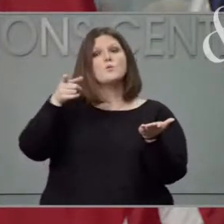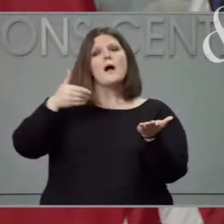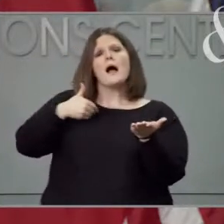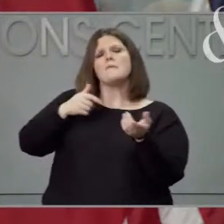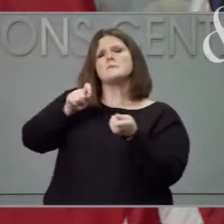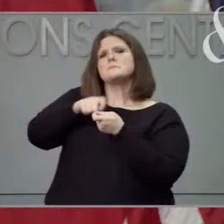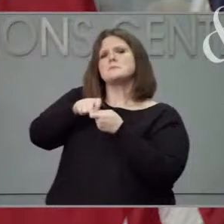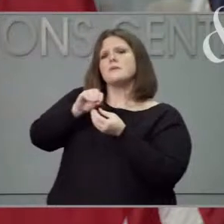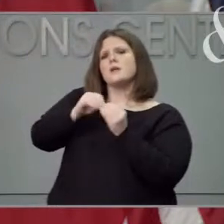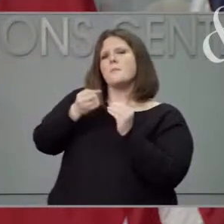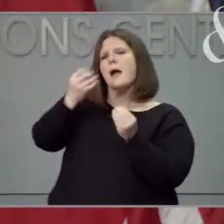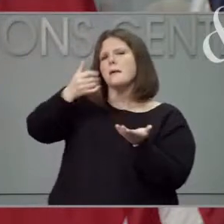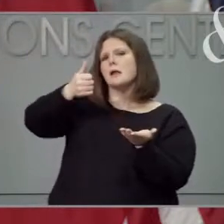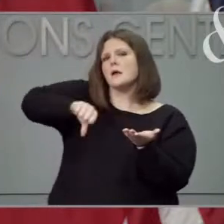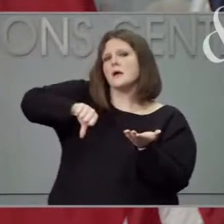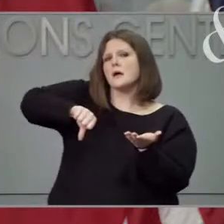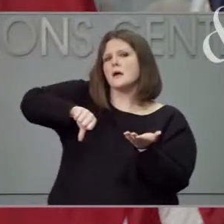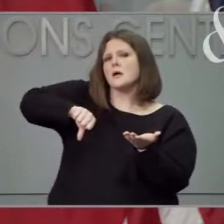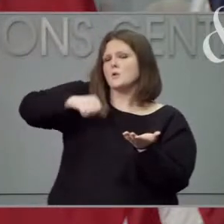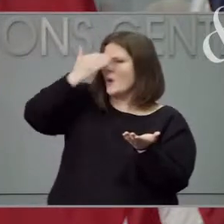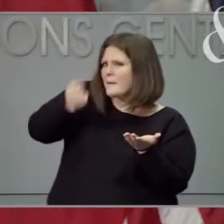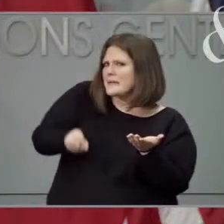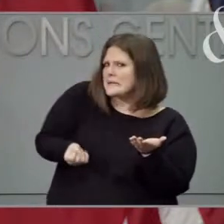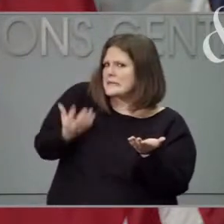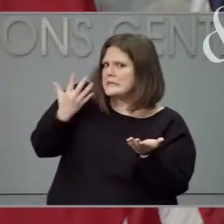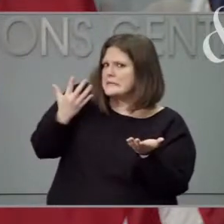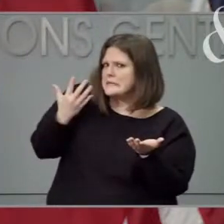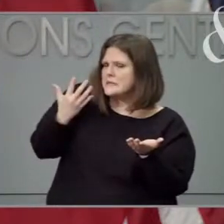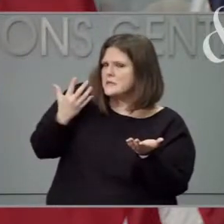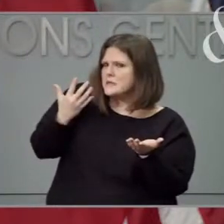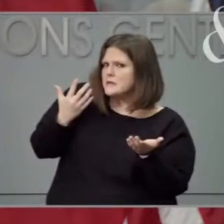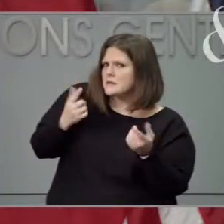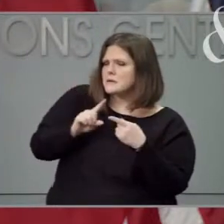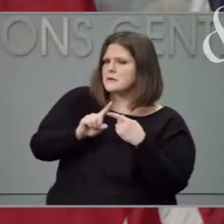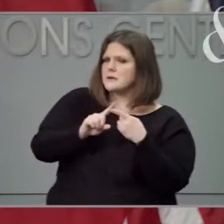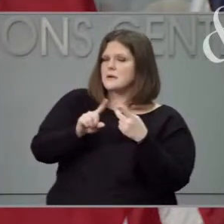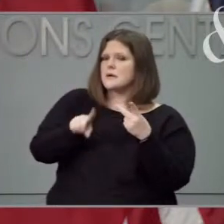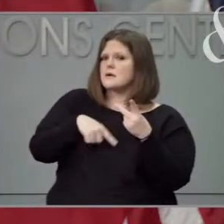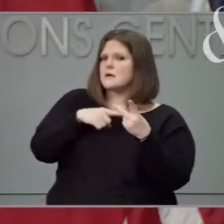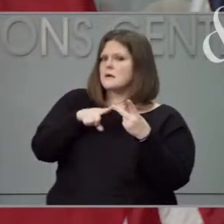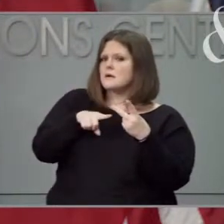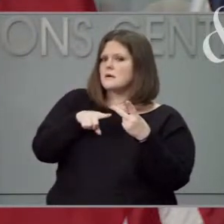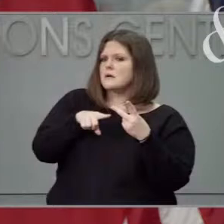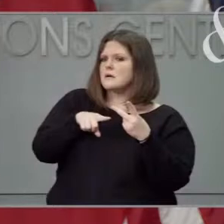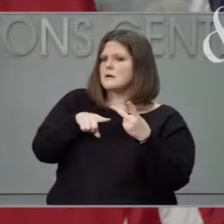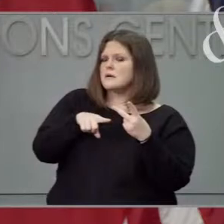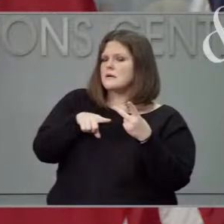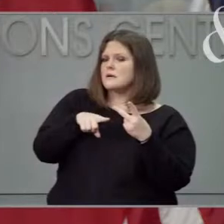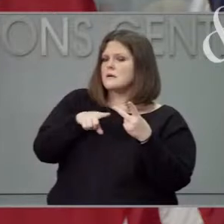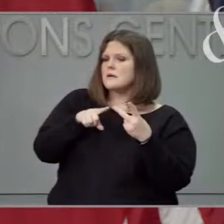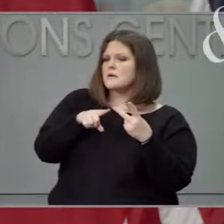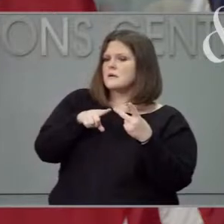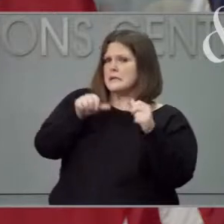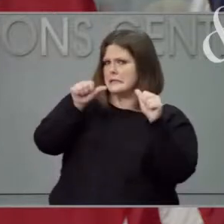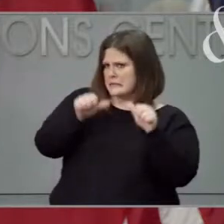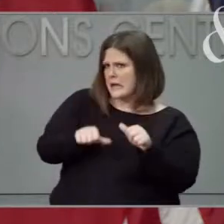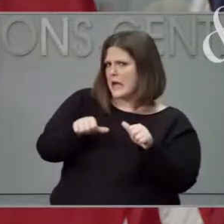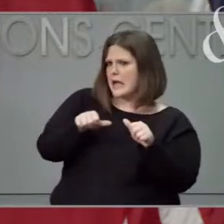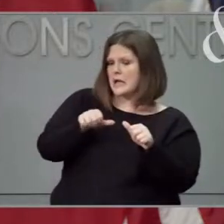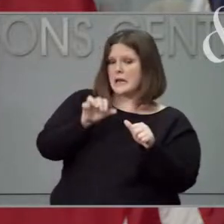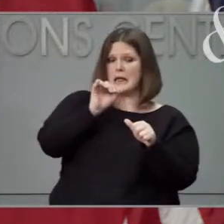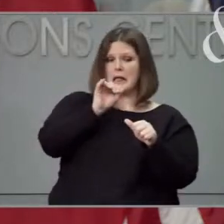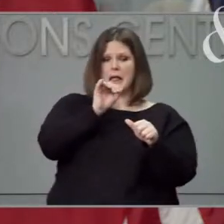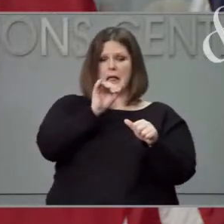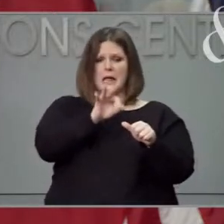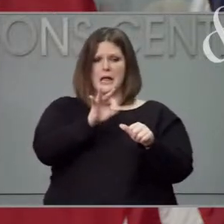on how many rejections that there were? And also, is there still time for voters to fix any of those